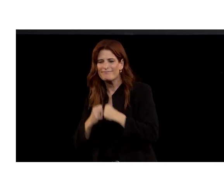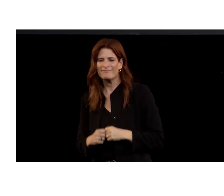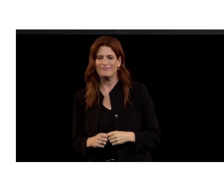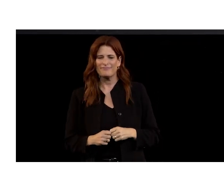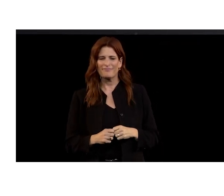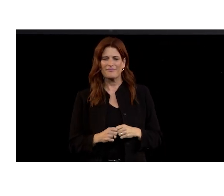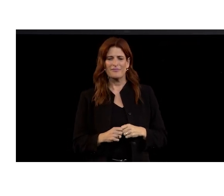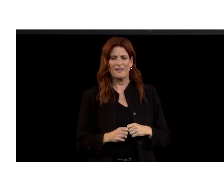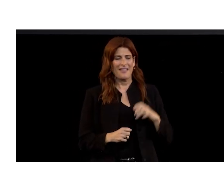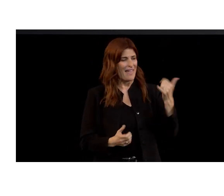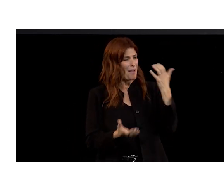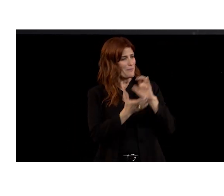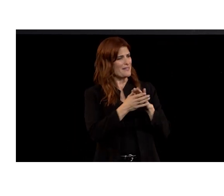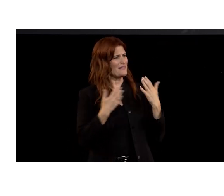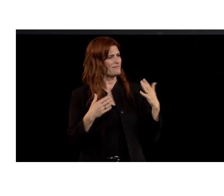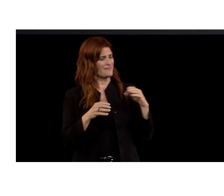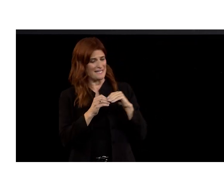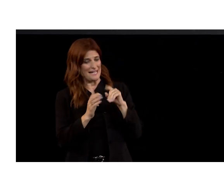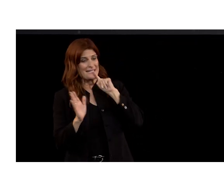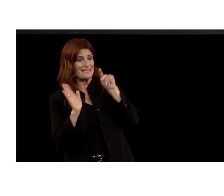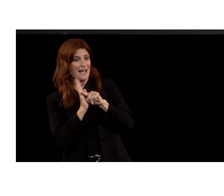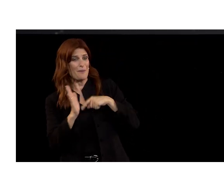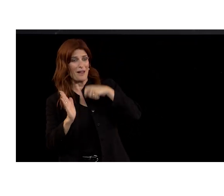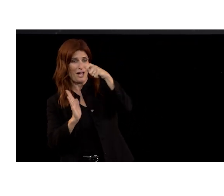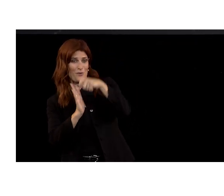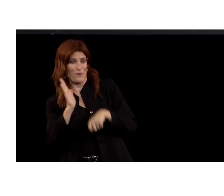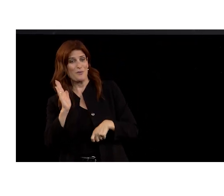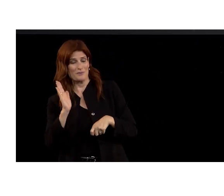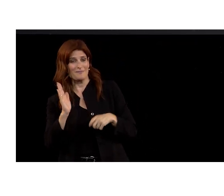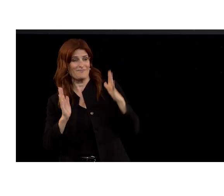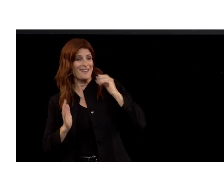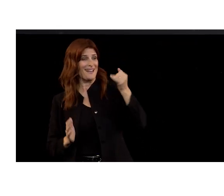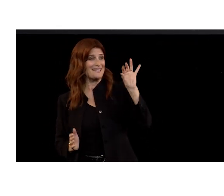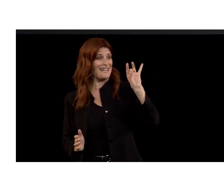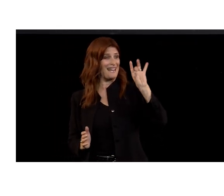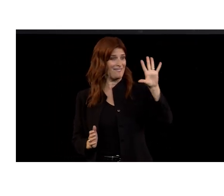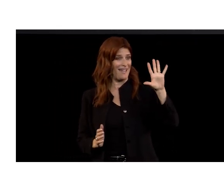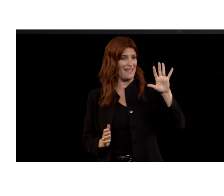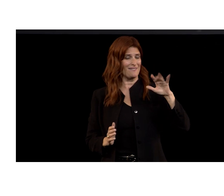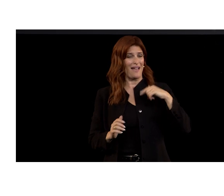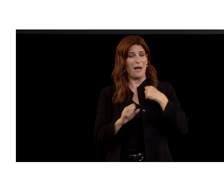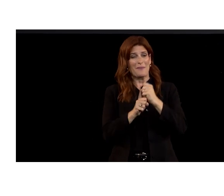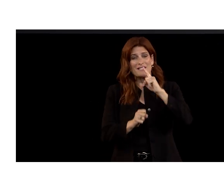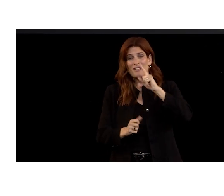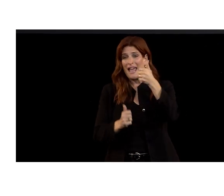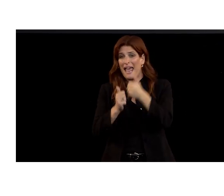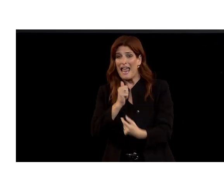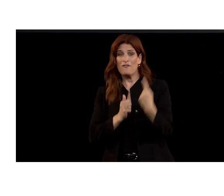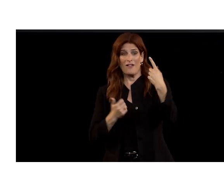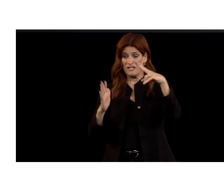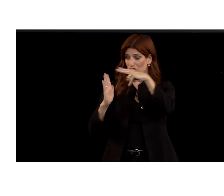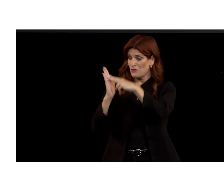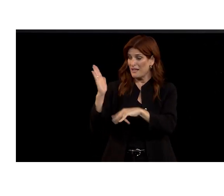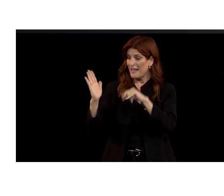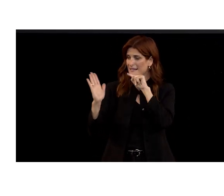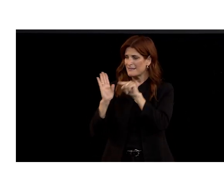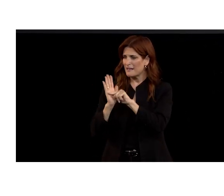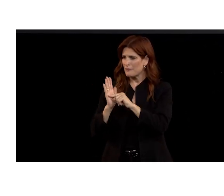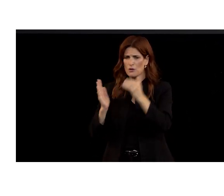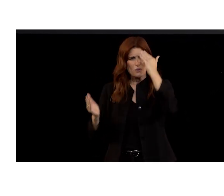not something to fix, but something to embrace. This belief was evident in an assignment I wrote about myself